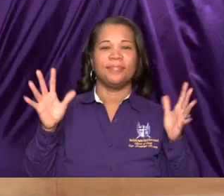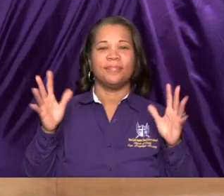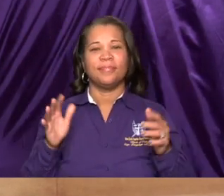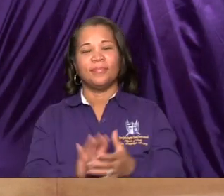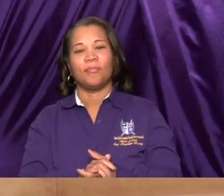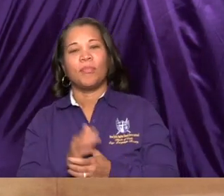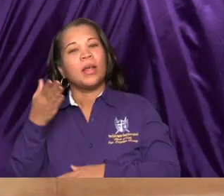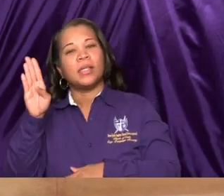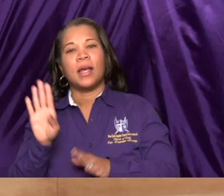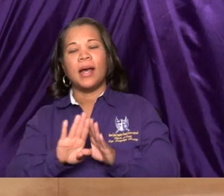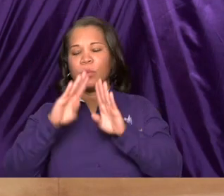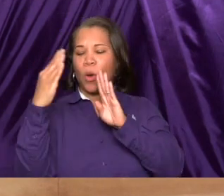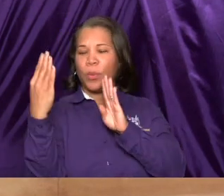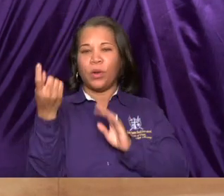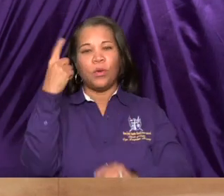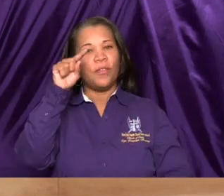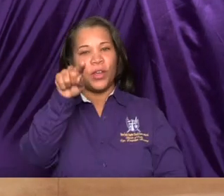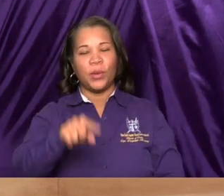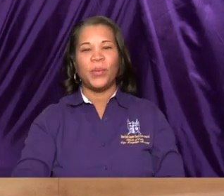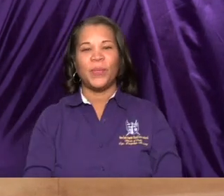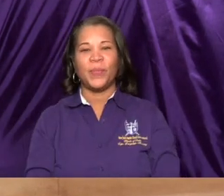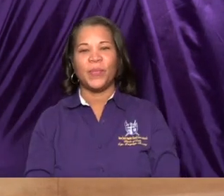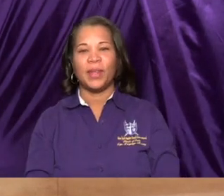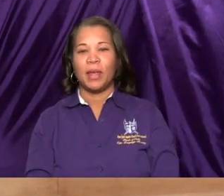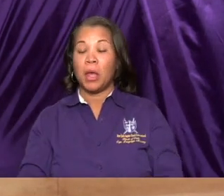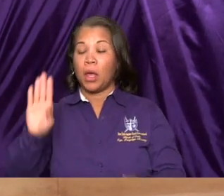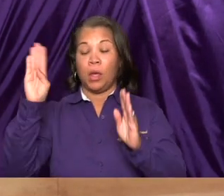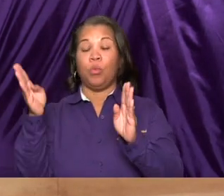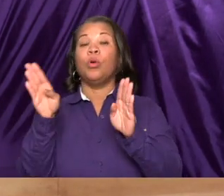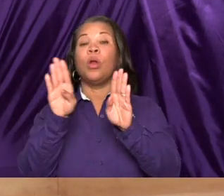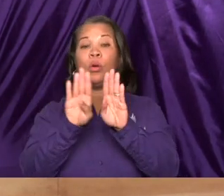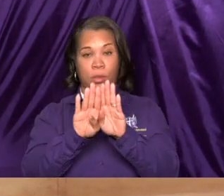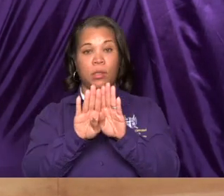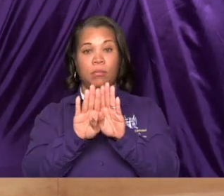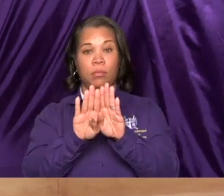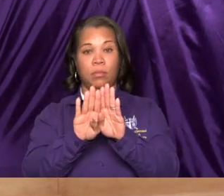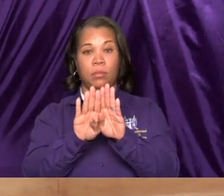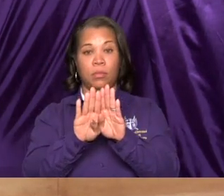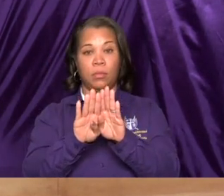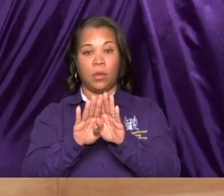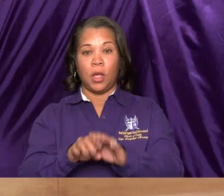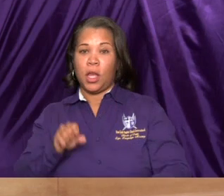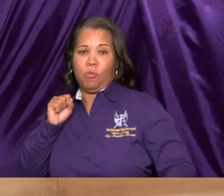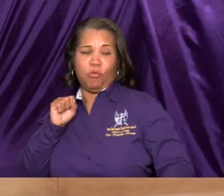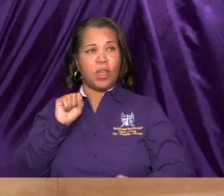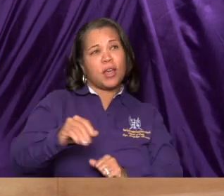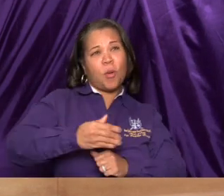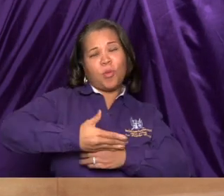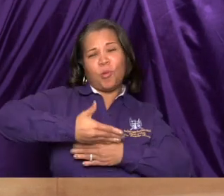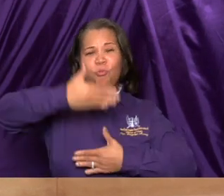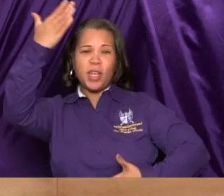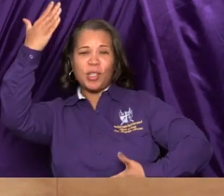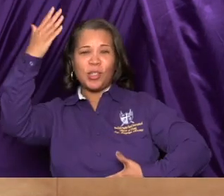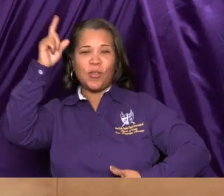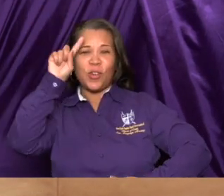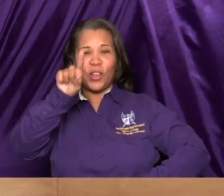So God would open up a door for you. He will close a door for you. He will kick open the window for you. He